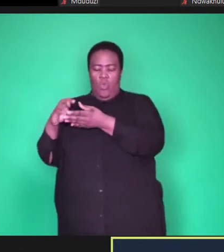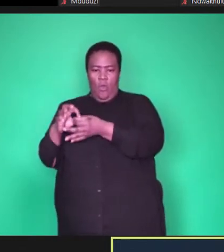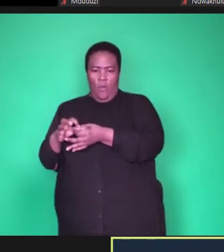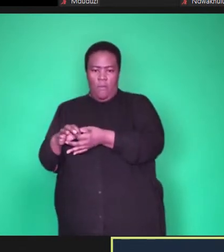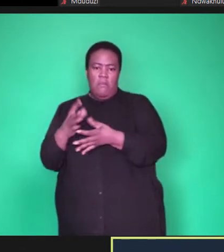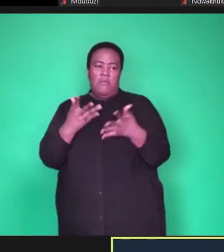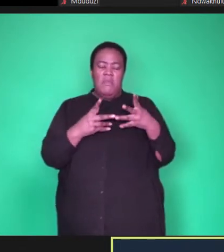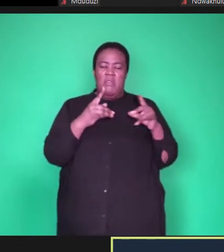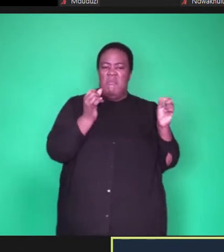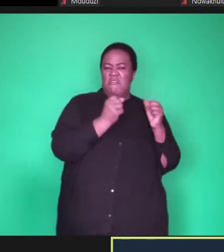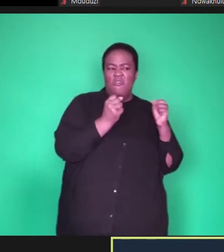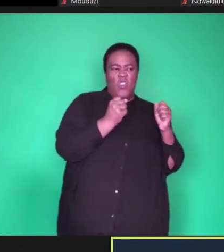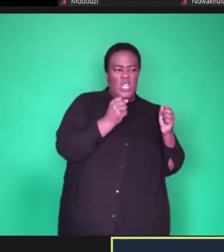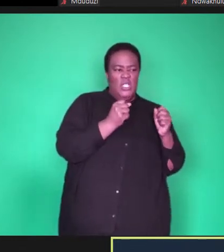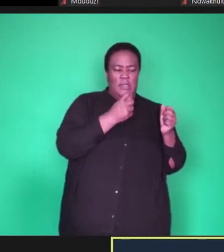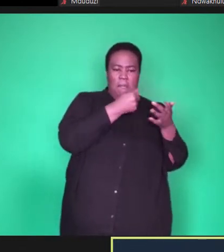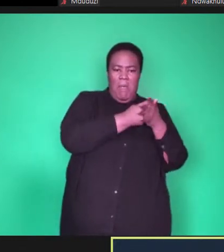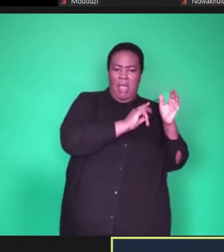is something that